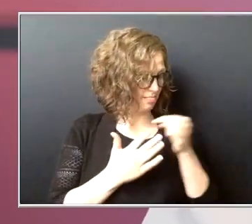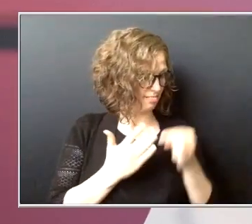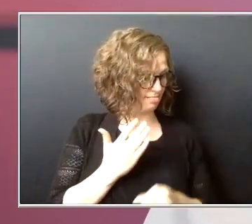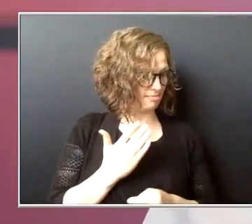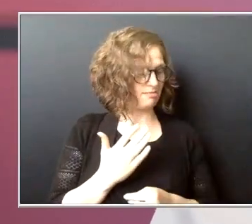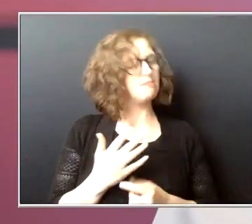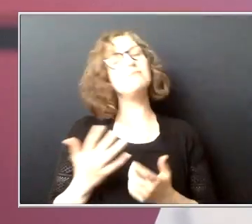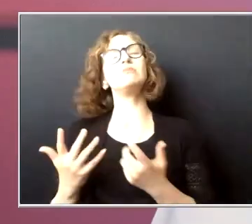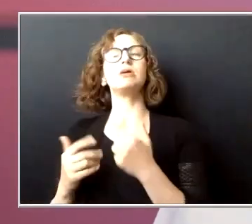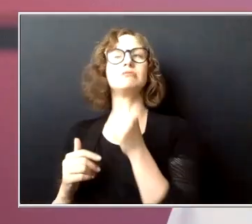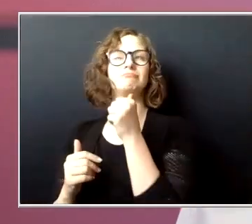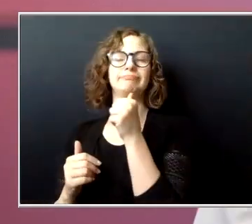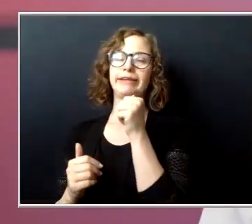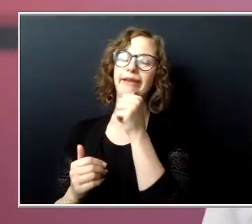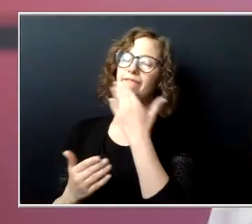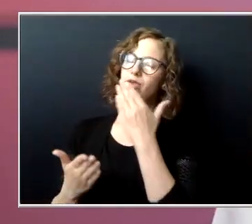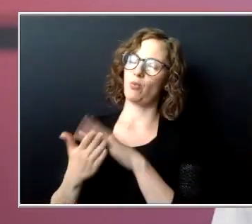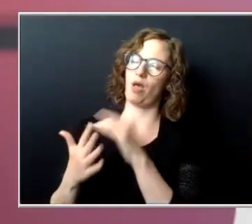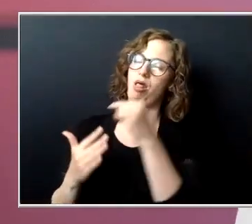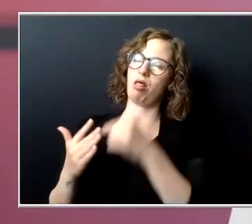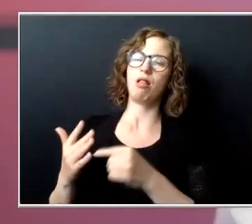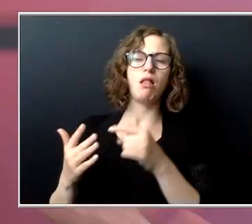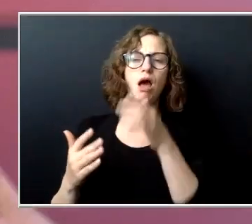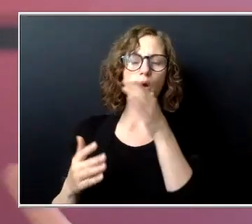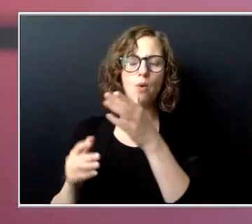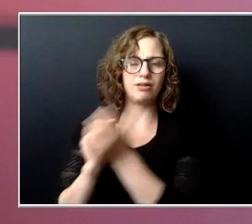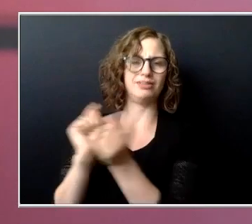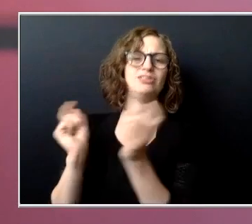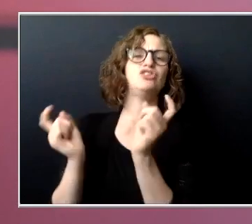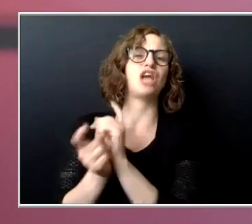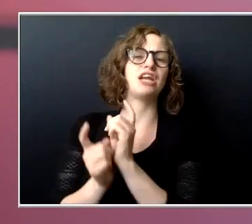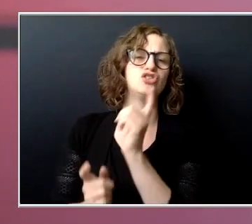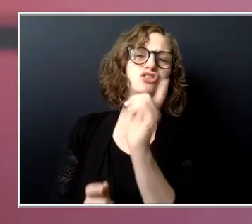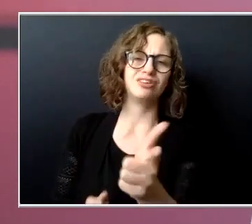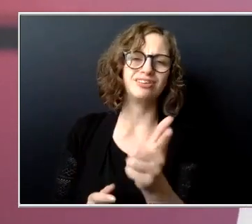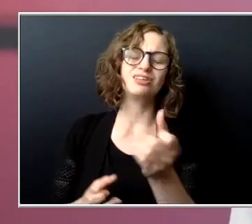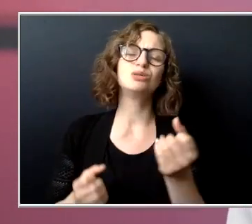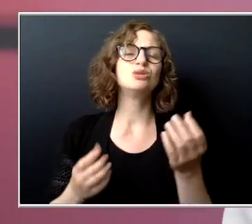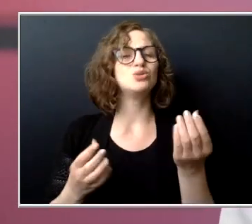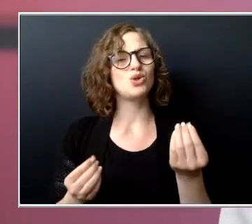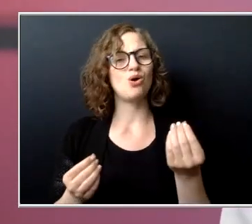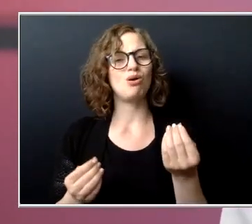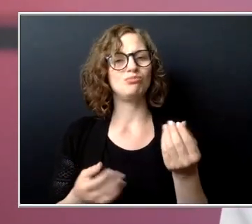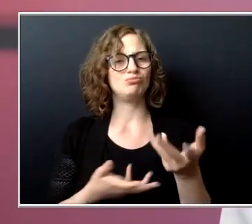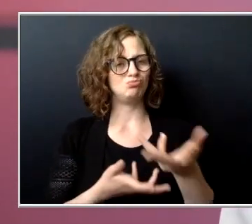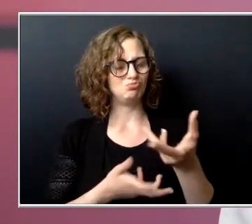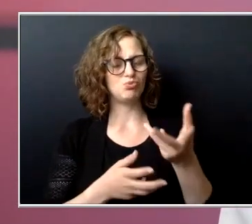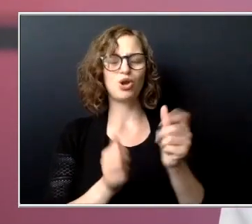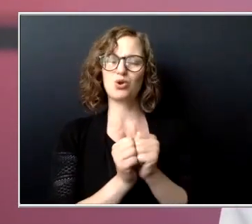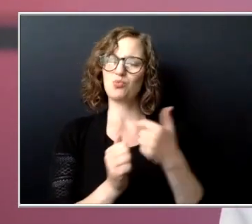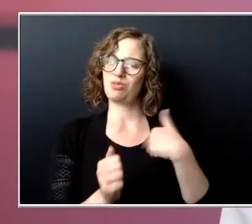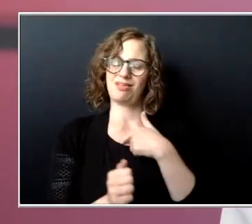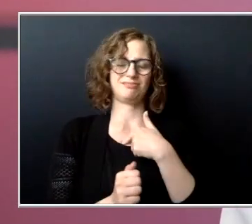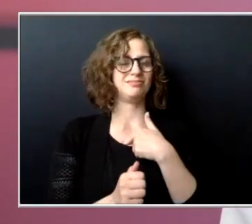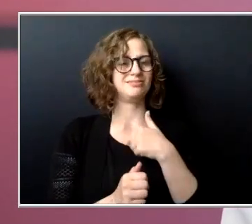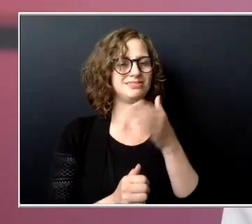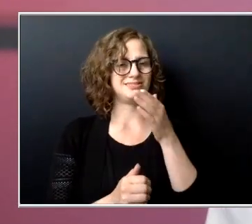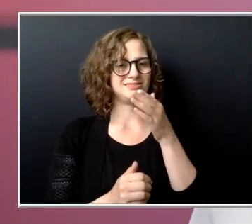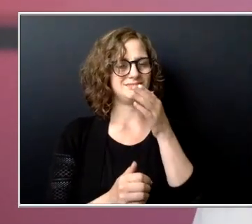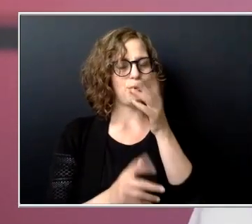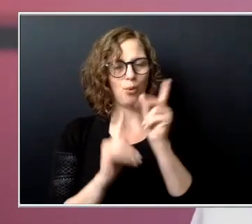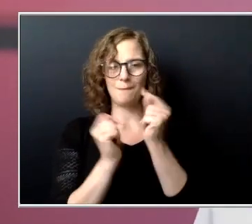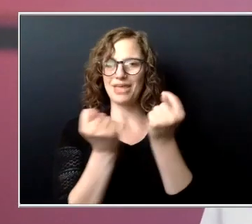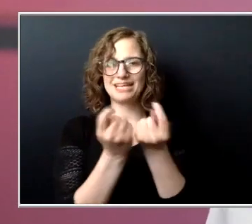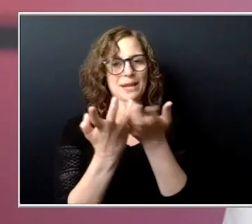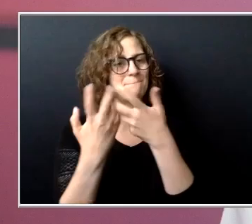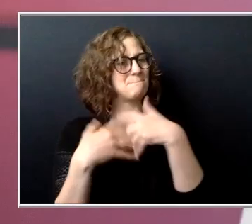want to help you, and yes, we're doing it too. So work with us, and we'll work with you, and it's great when it's a team doing it and not just an individual,